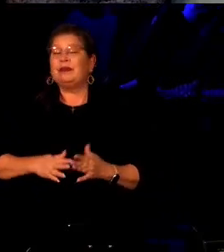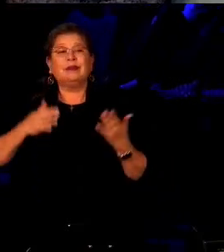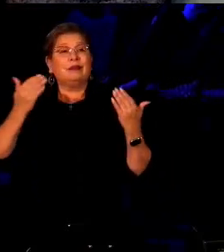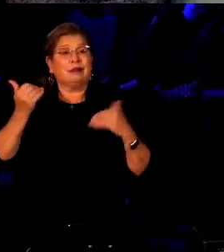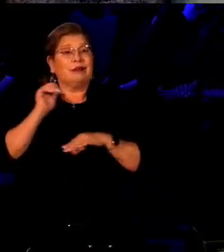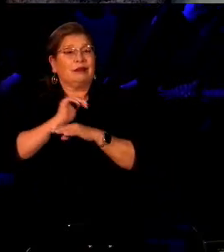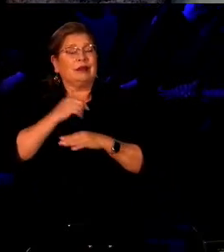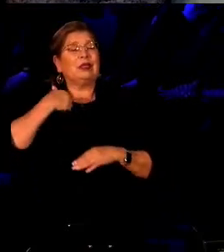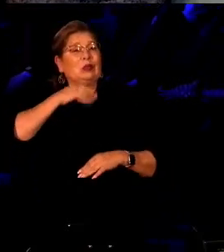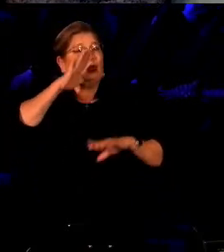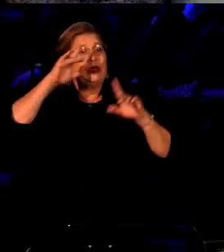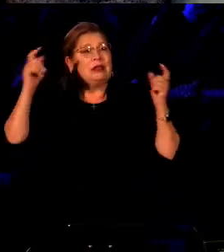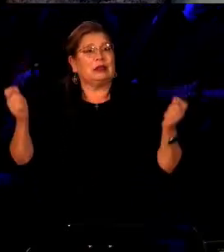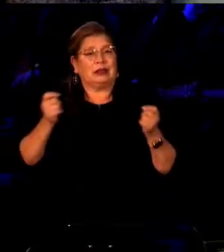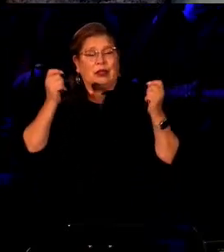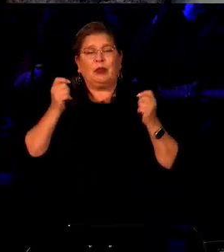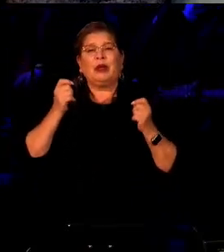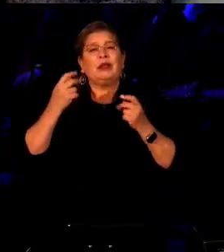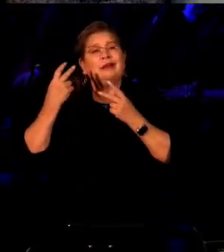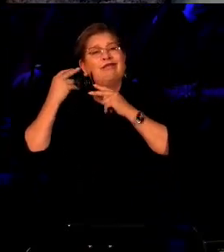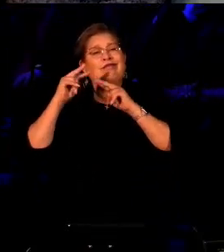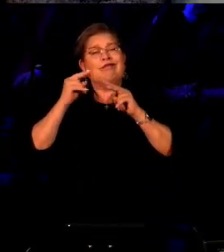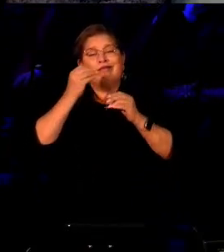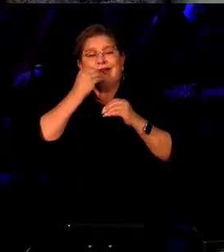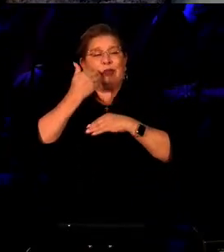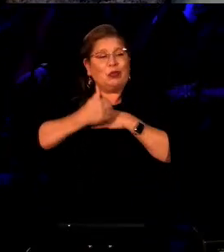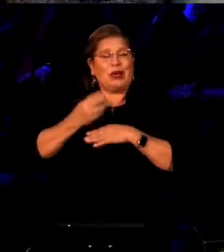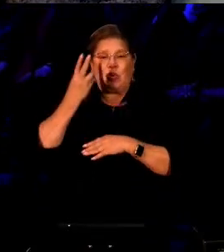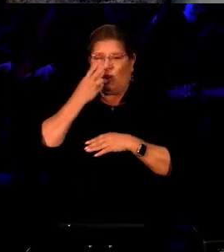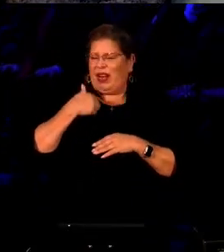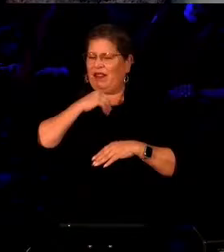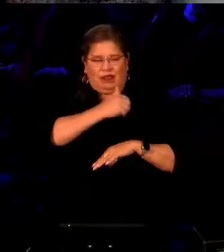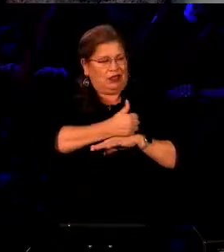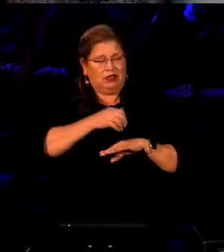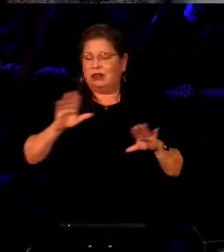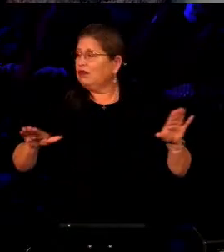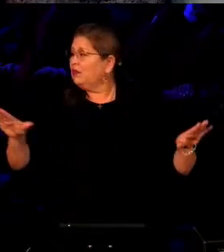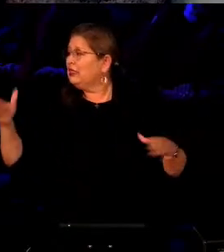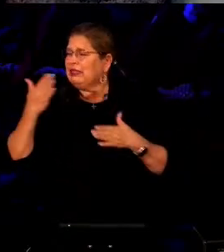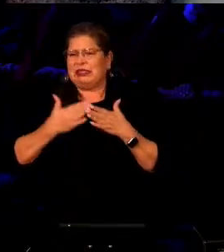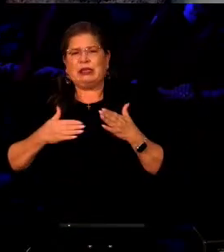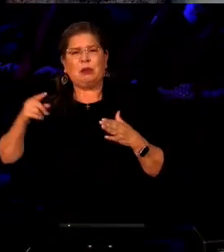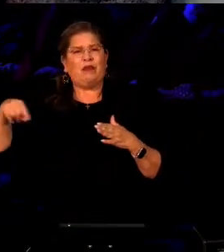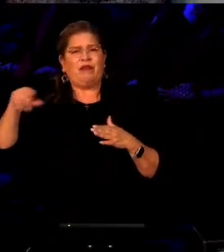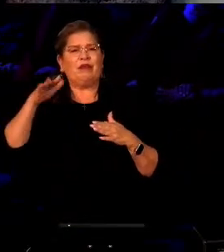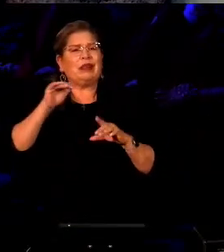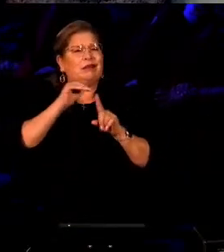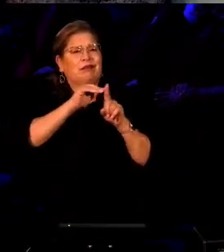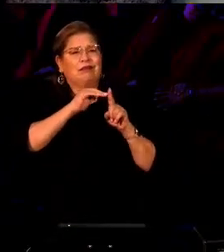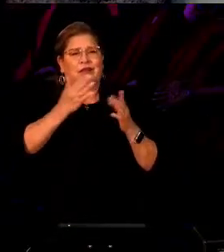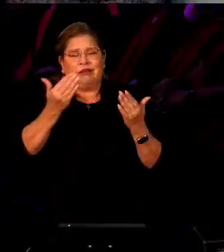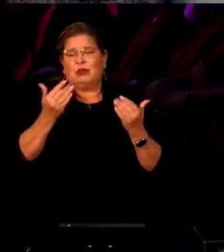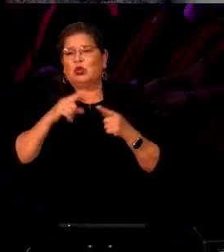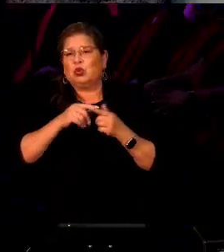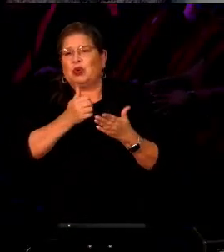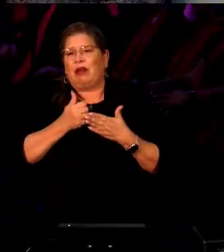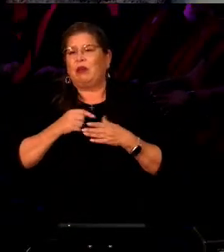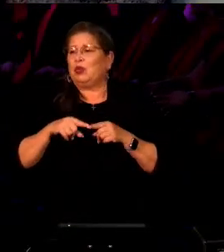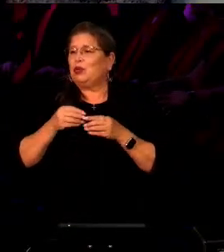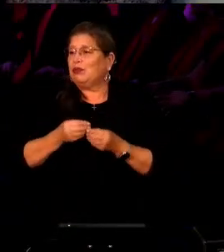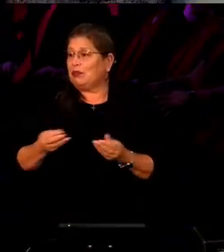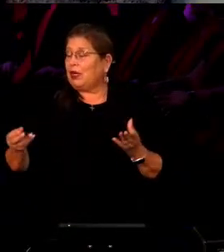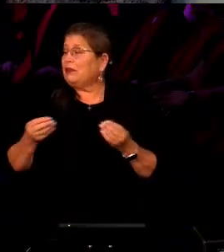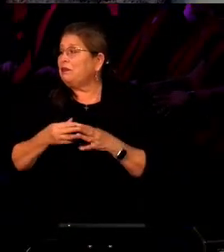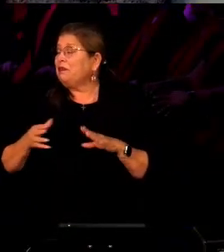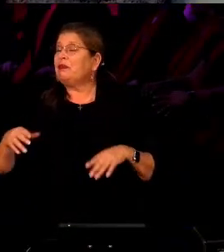Tonight we will celebrate communion at stations. Some of you have been already asked to help hand out the communion elements, and if